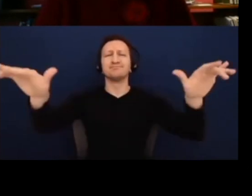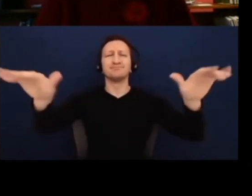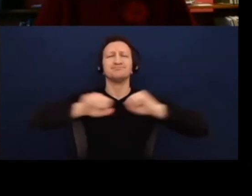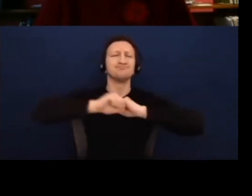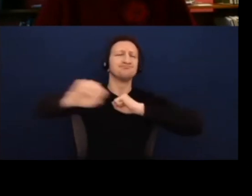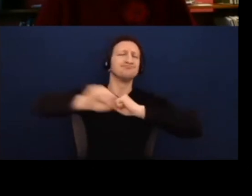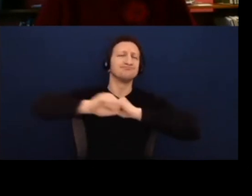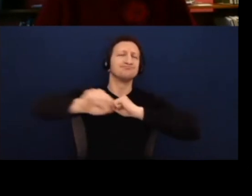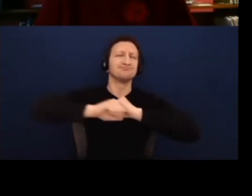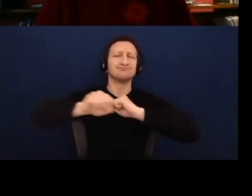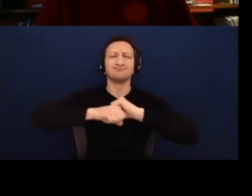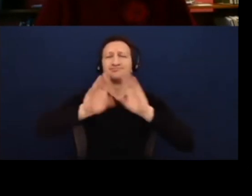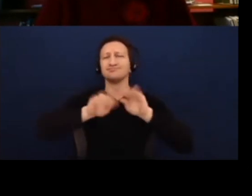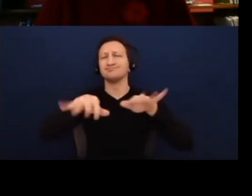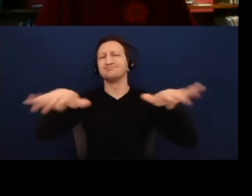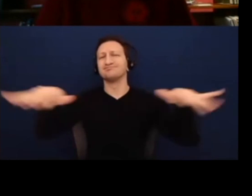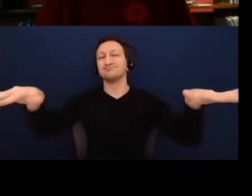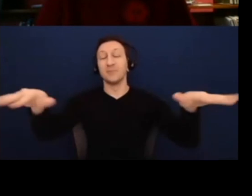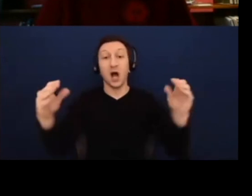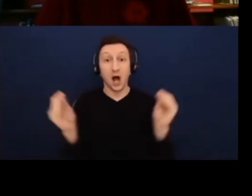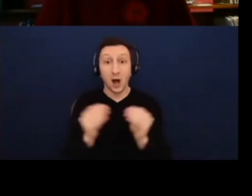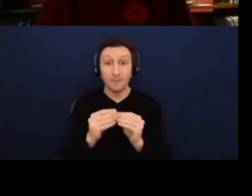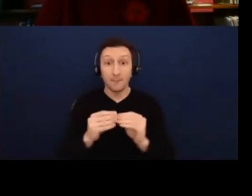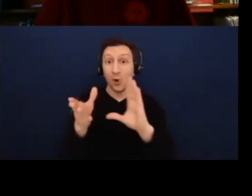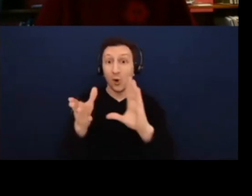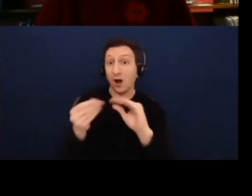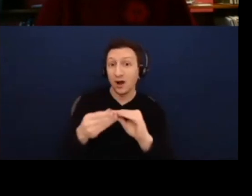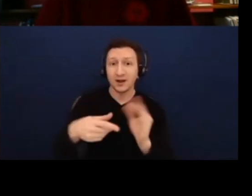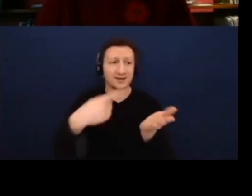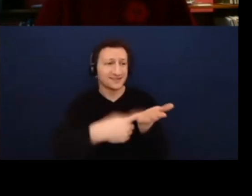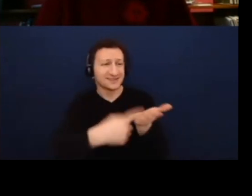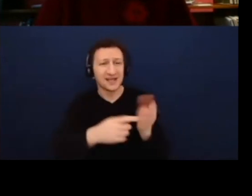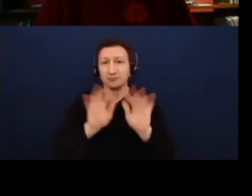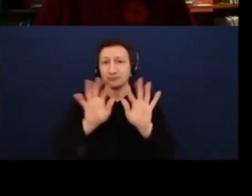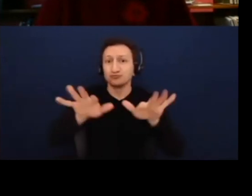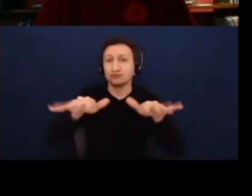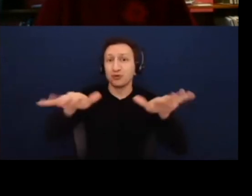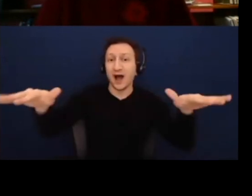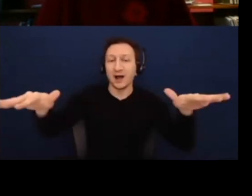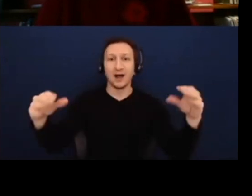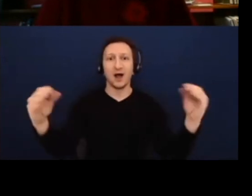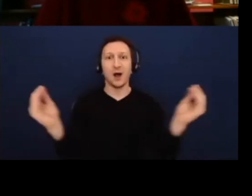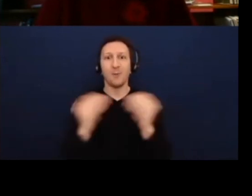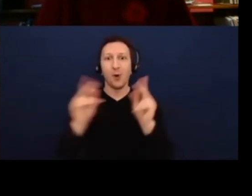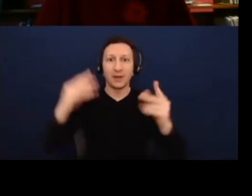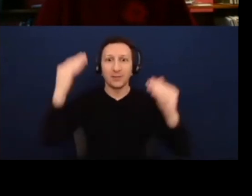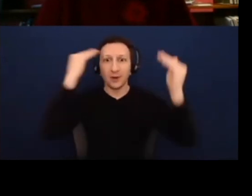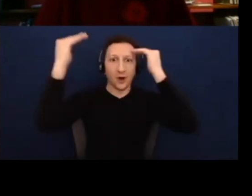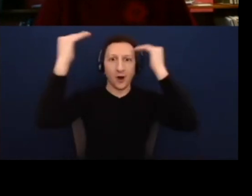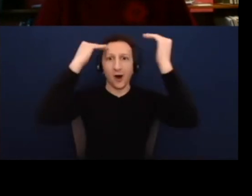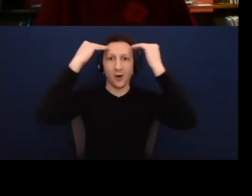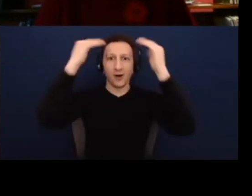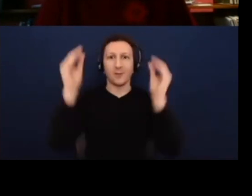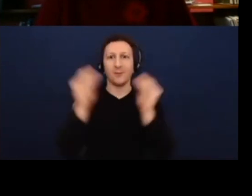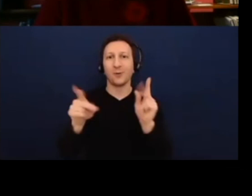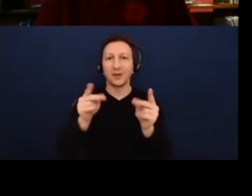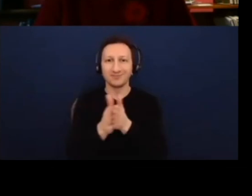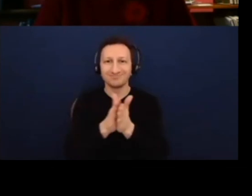the more we talk about it, I always say this, the more we talk about it, the more we know about it, and the more the conversation gets larger. So thank you